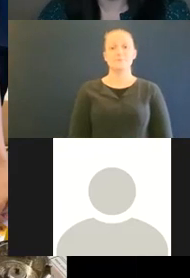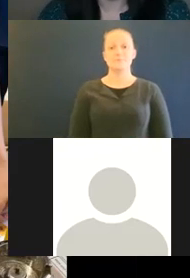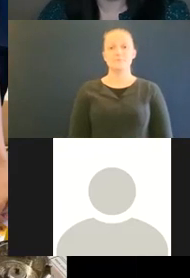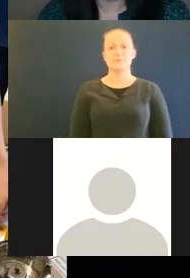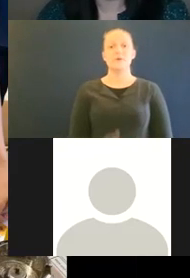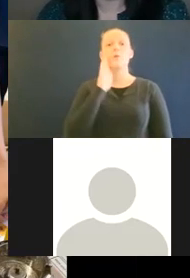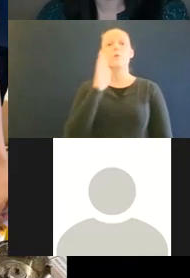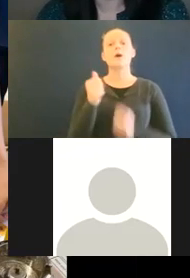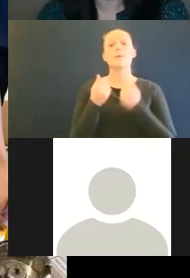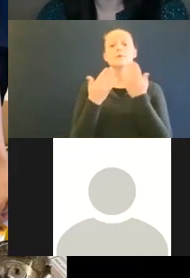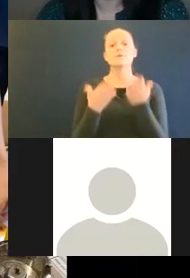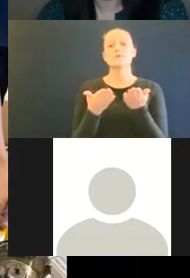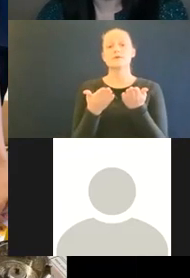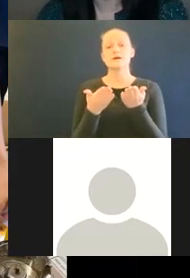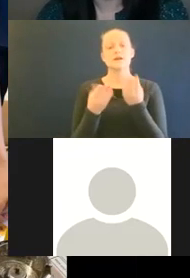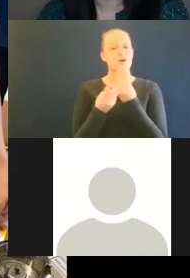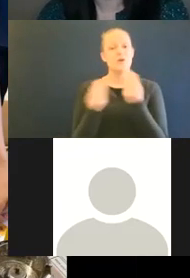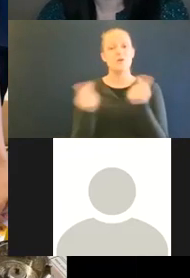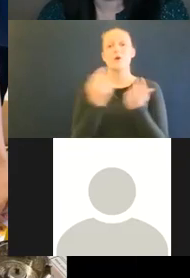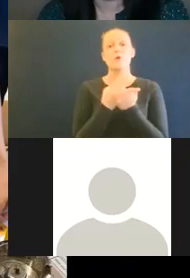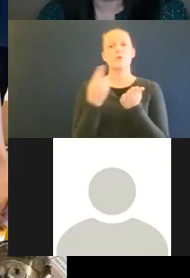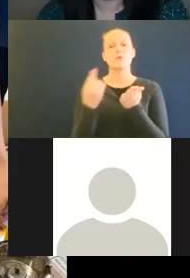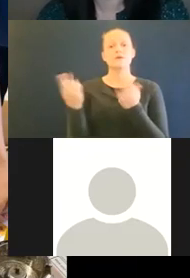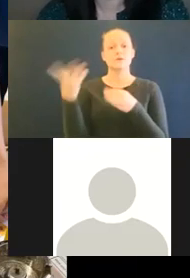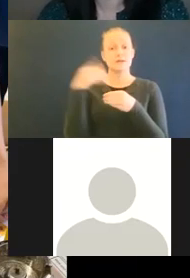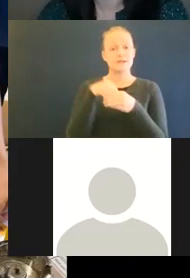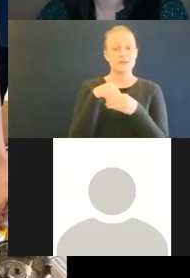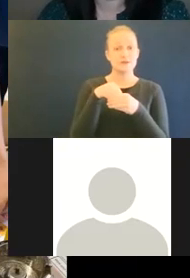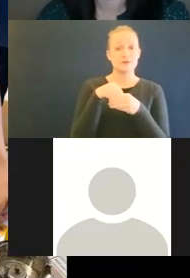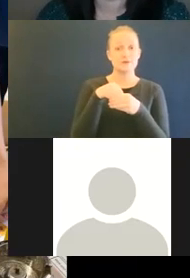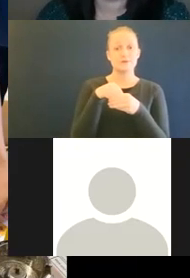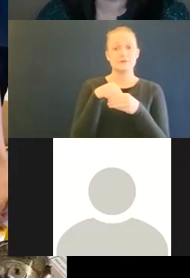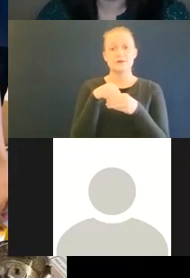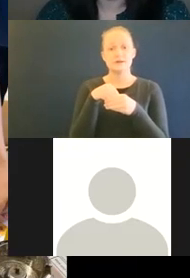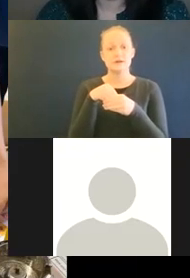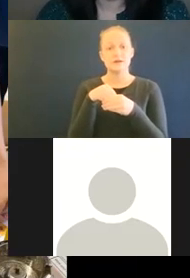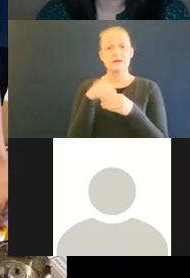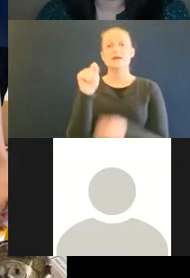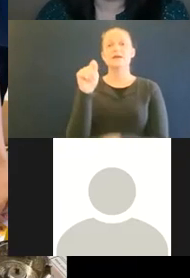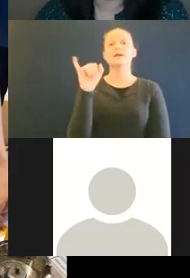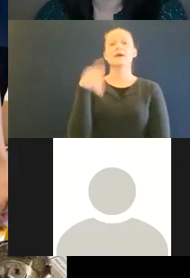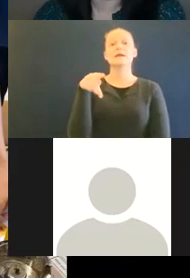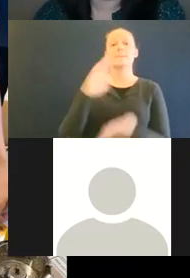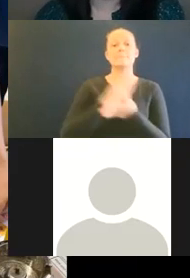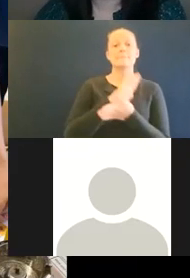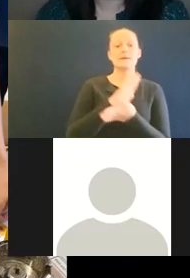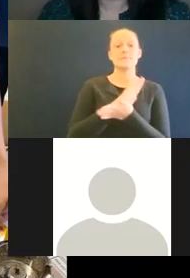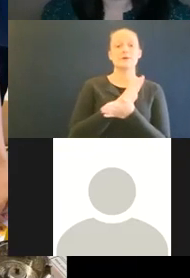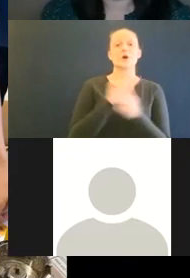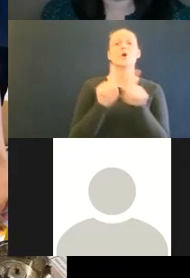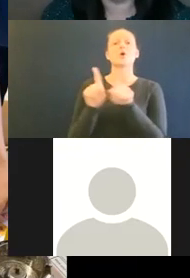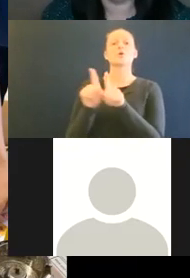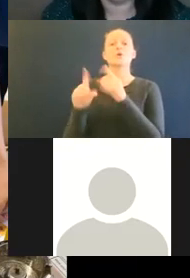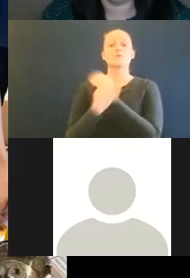providing you with several resources, including a tip sheet and some video supports as well.